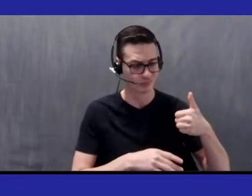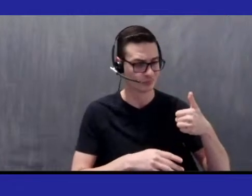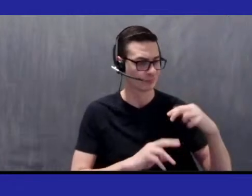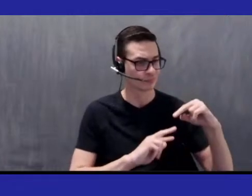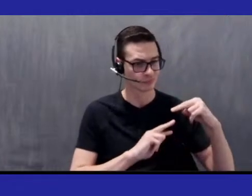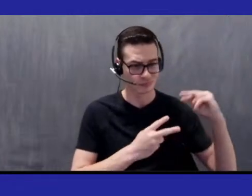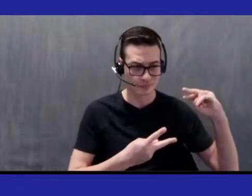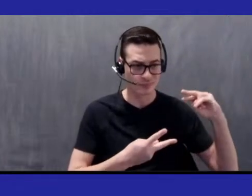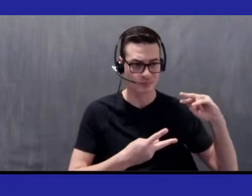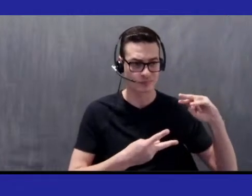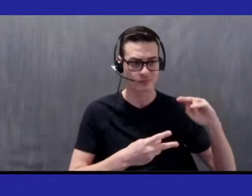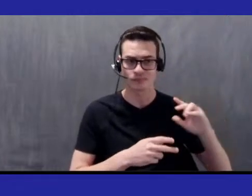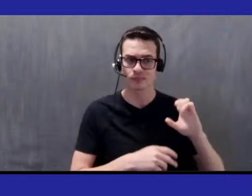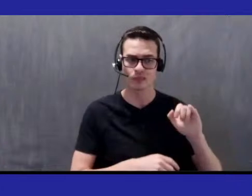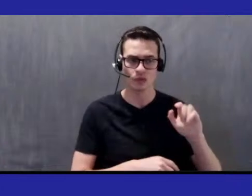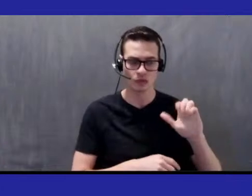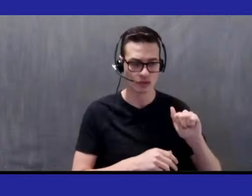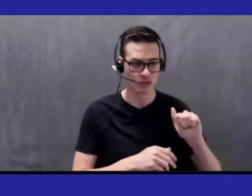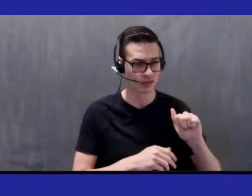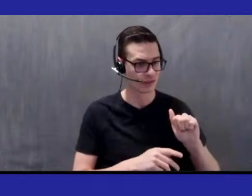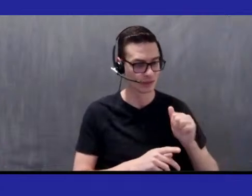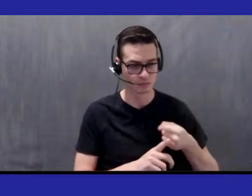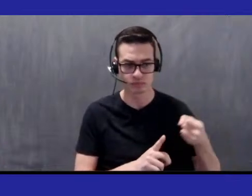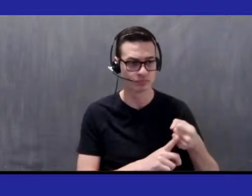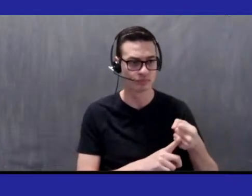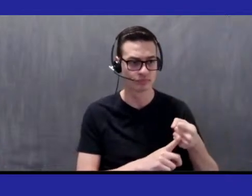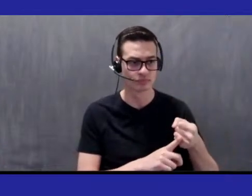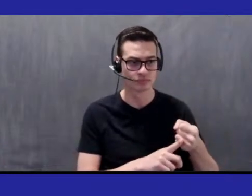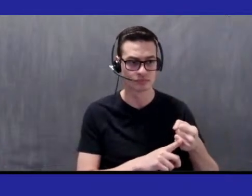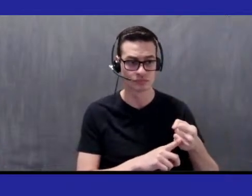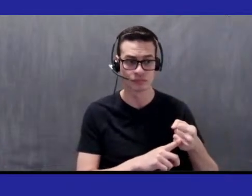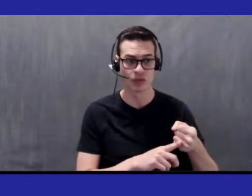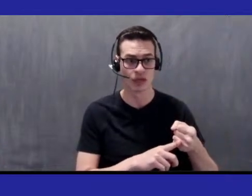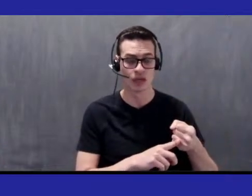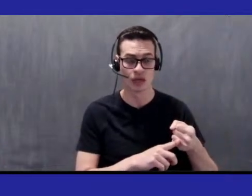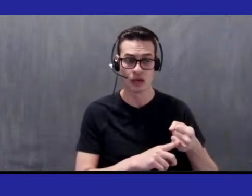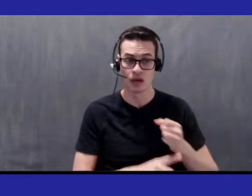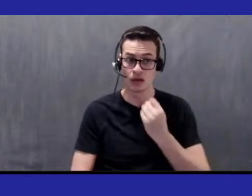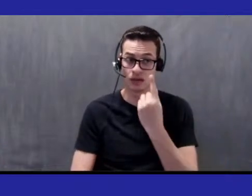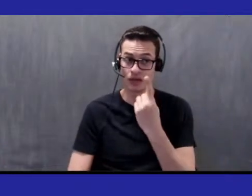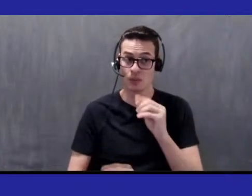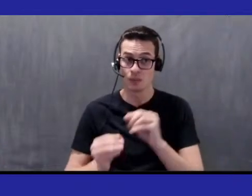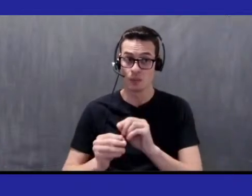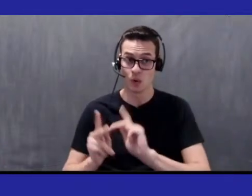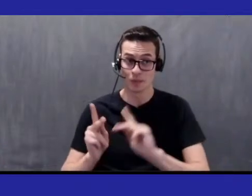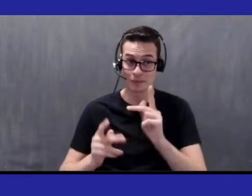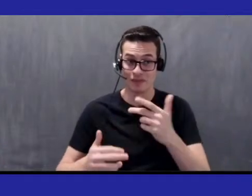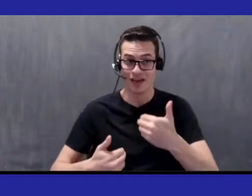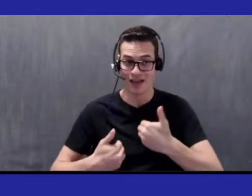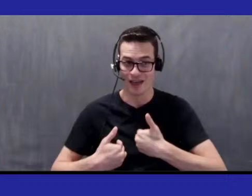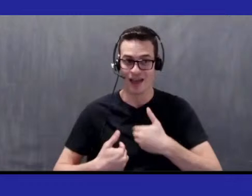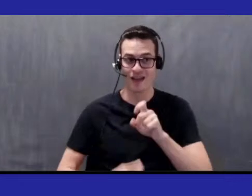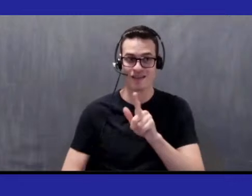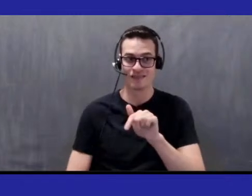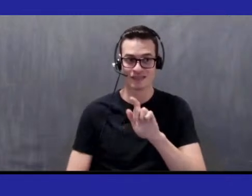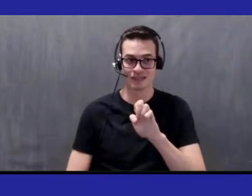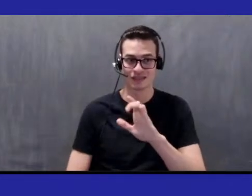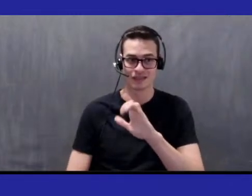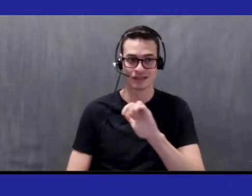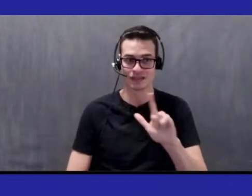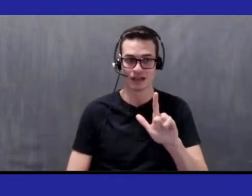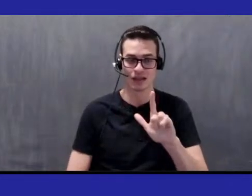US than cystic fibrosis. But when you look at the amount of investment that is going into the research for these